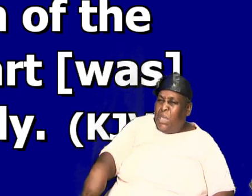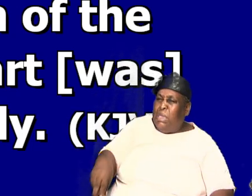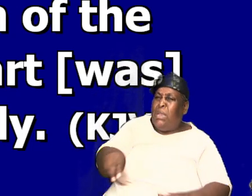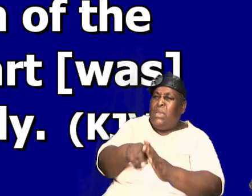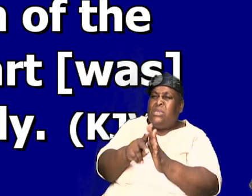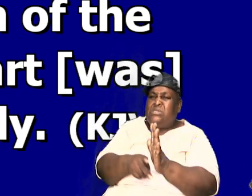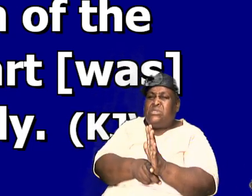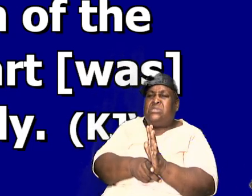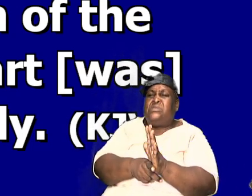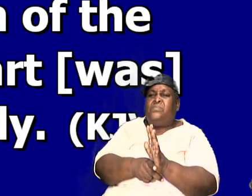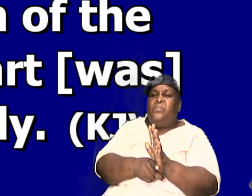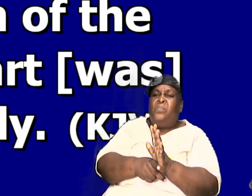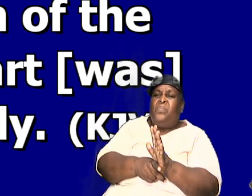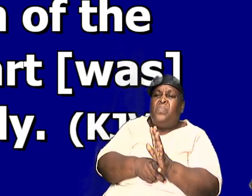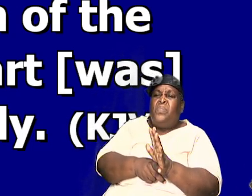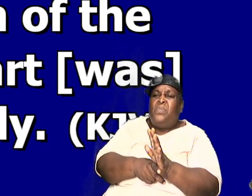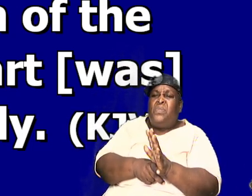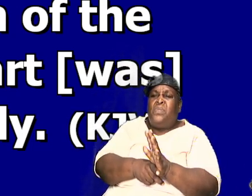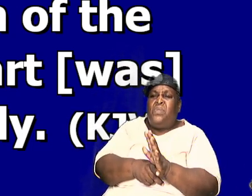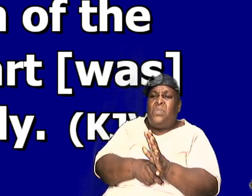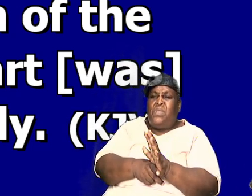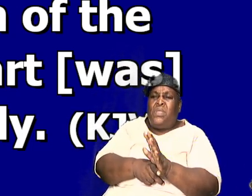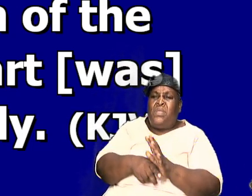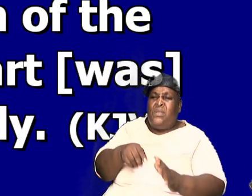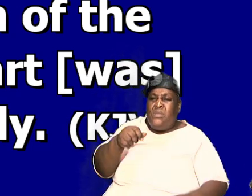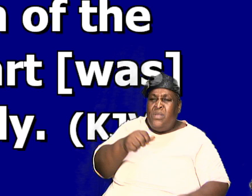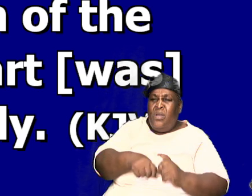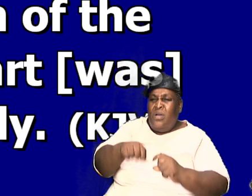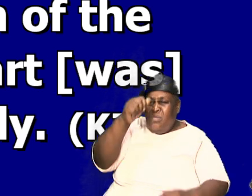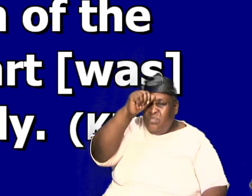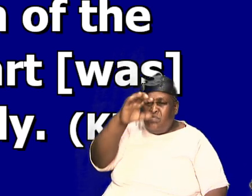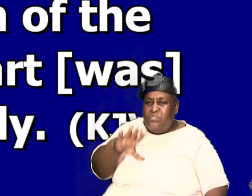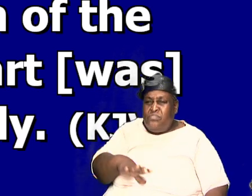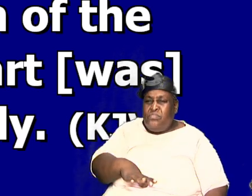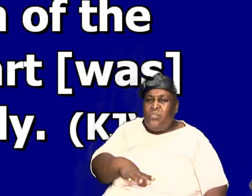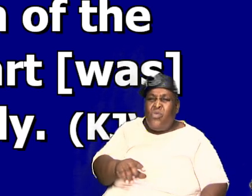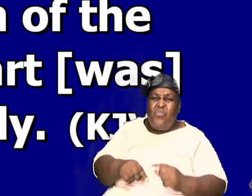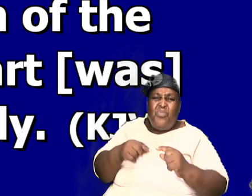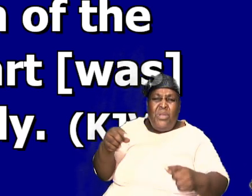so this is the point of our sentiment, and God saw the wickedness of man